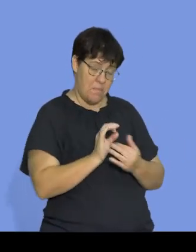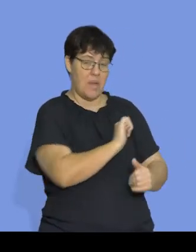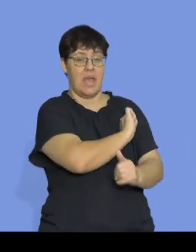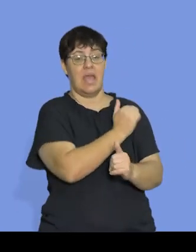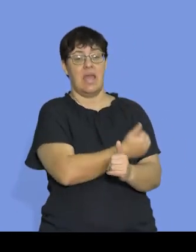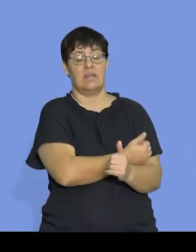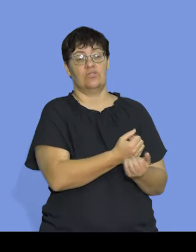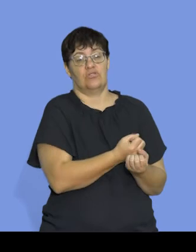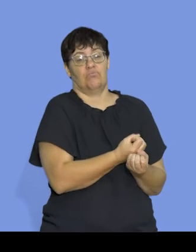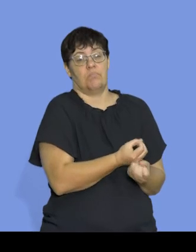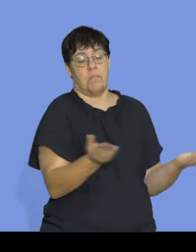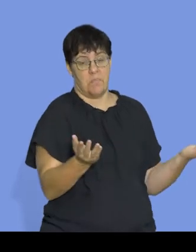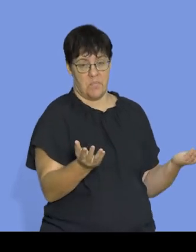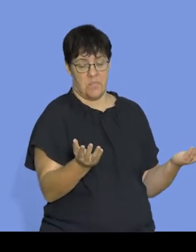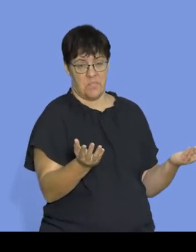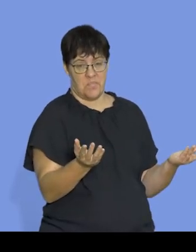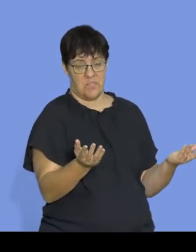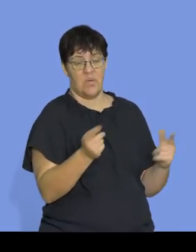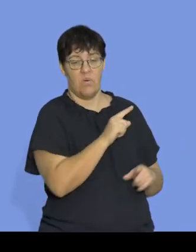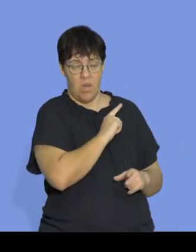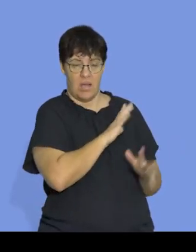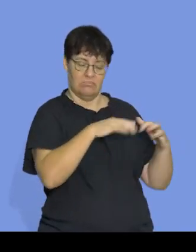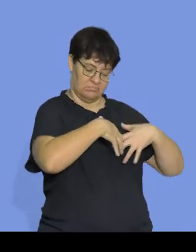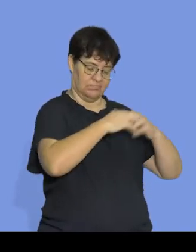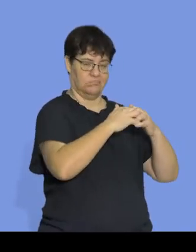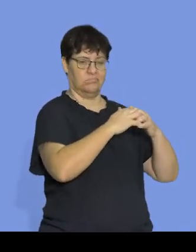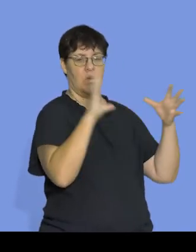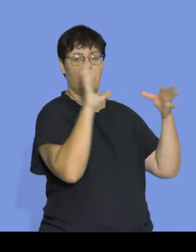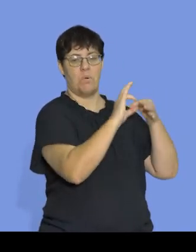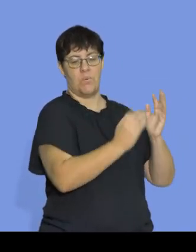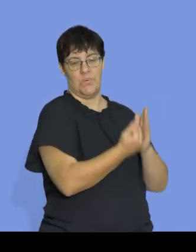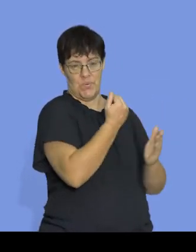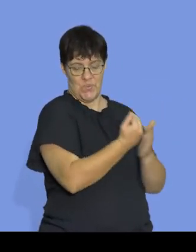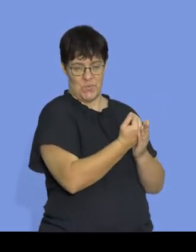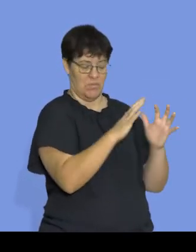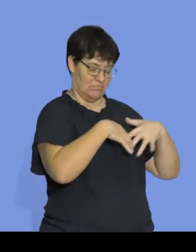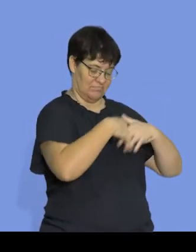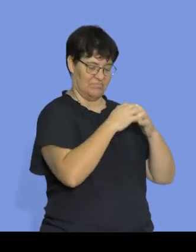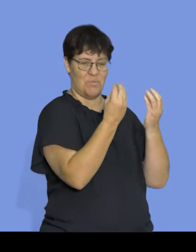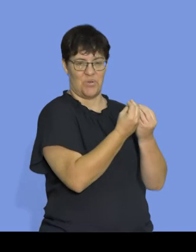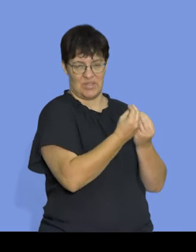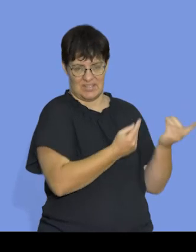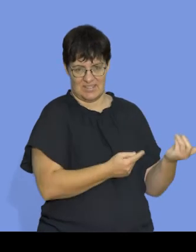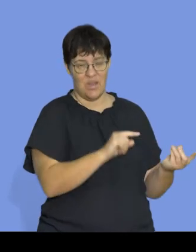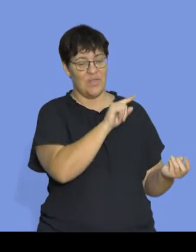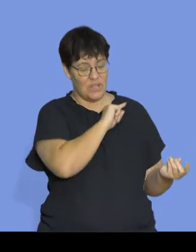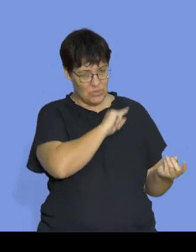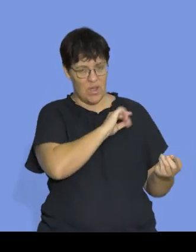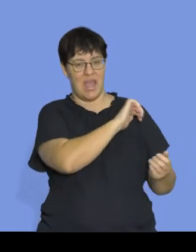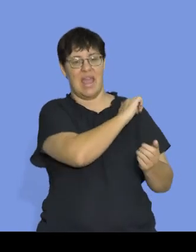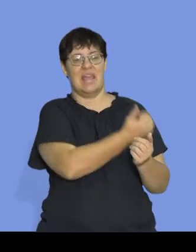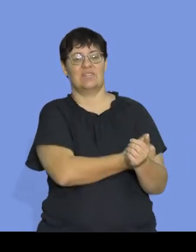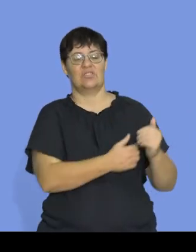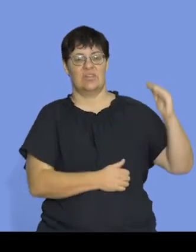of energy is coupled by formation of new bonds to the surroundings. That's why there is a decrease in the energy of